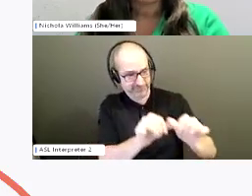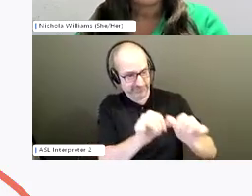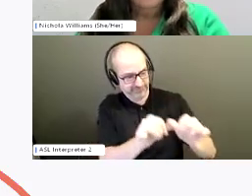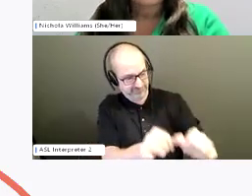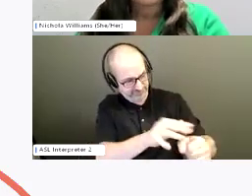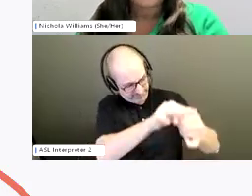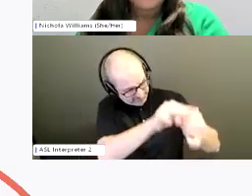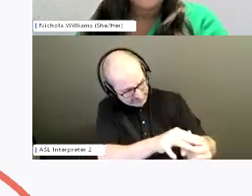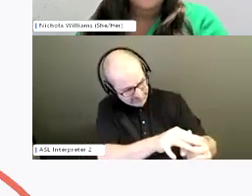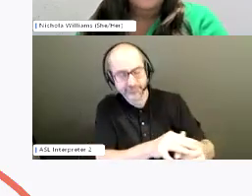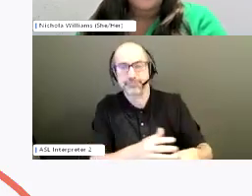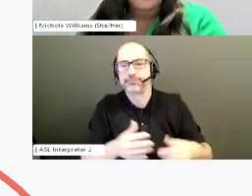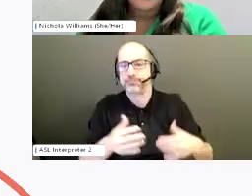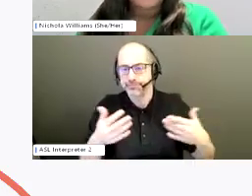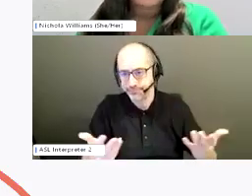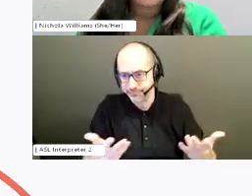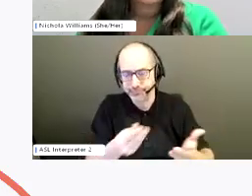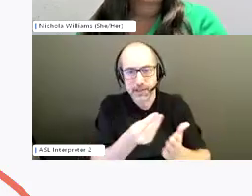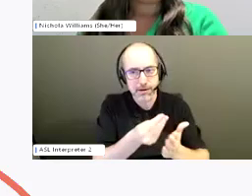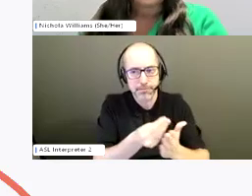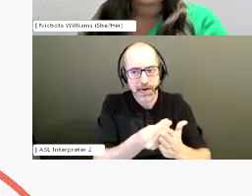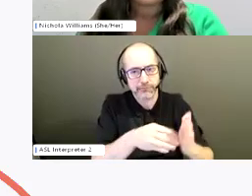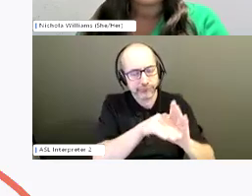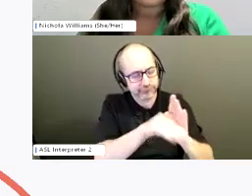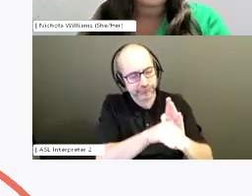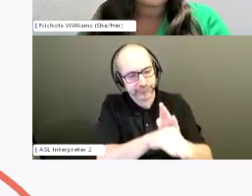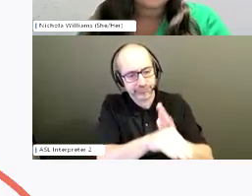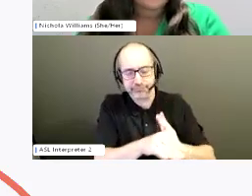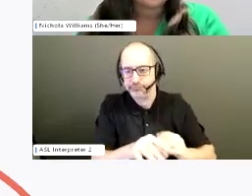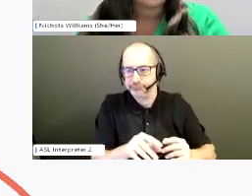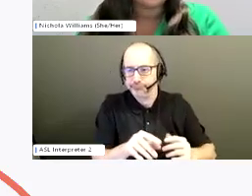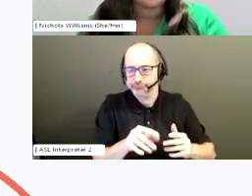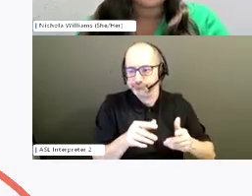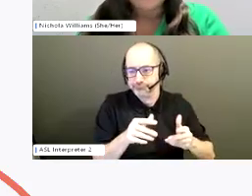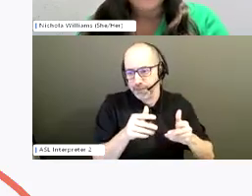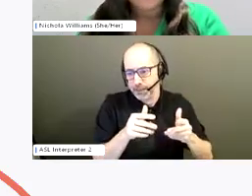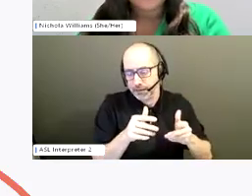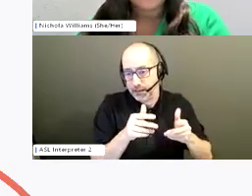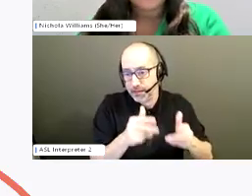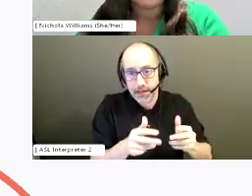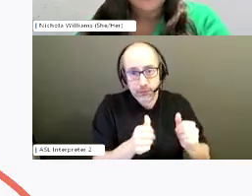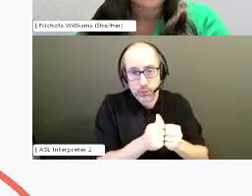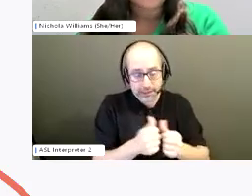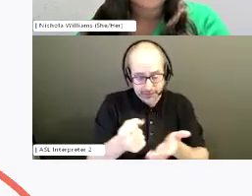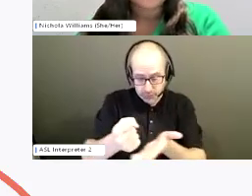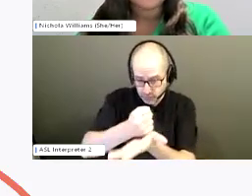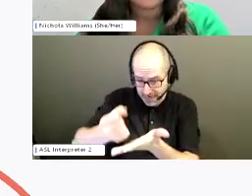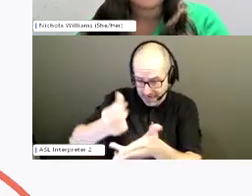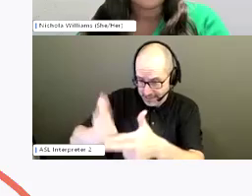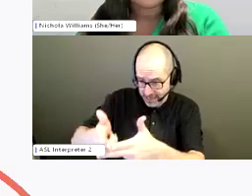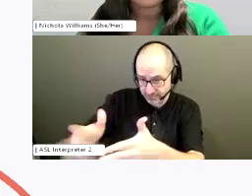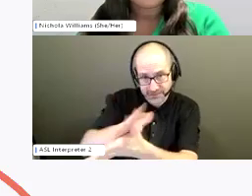One of the impacts is financial. Survivors are often left with coarse debt, damaged credit, and even